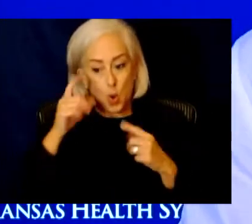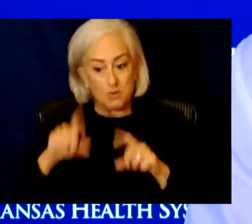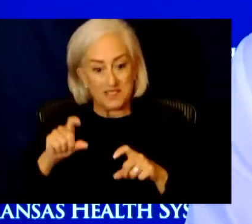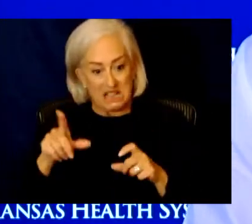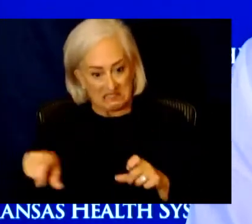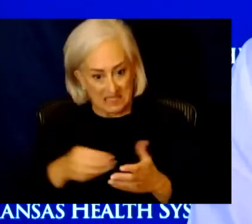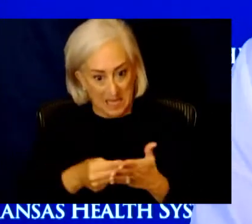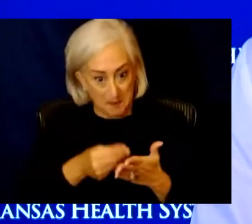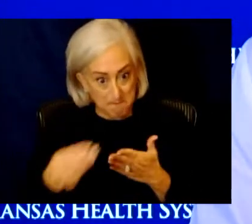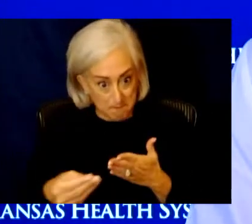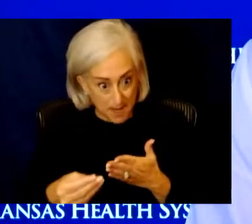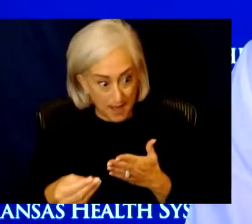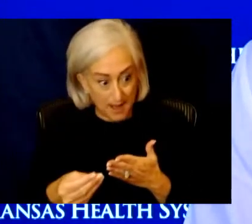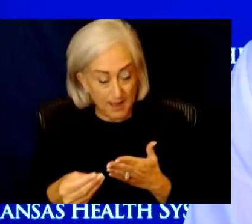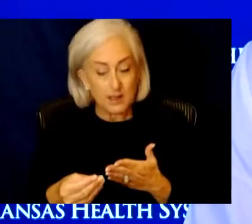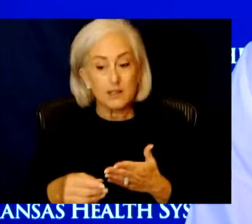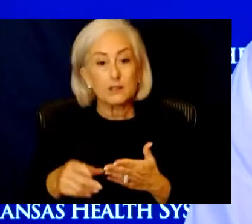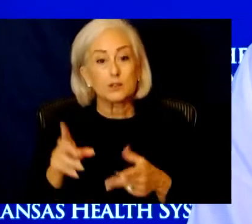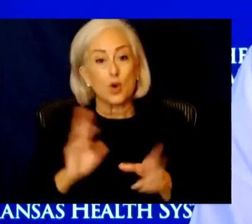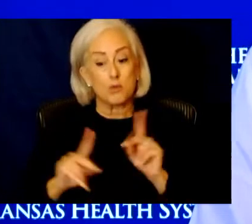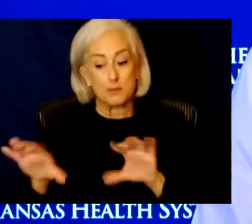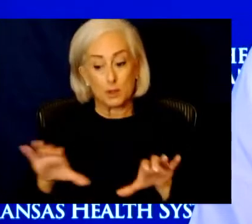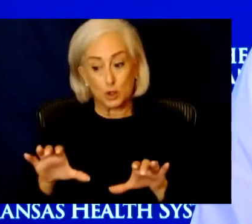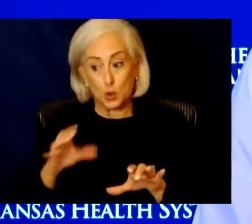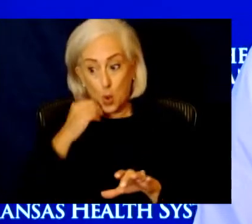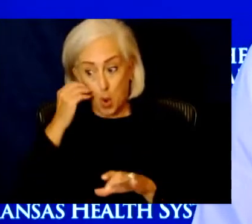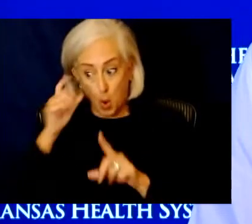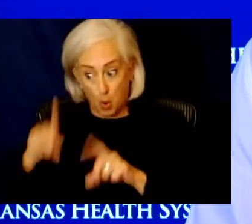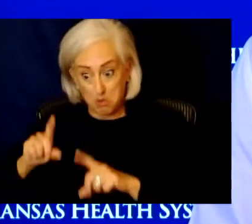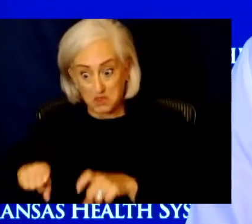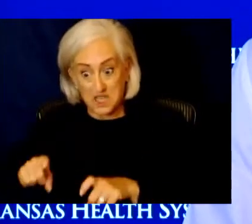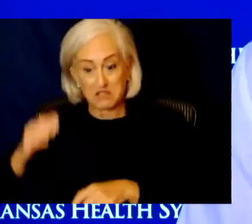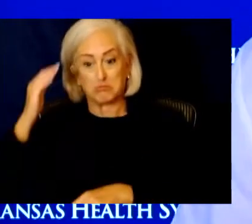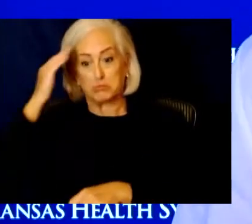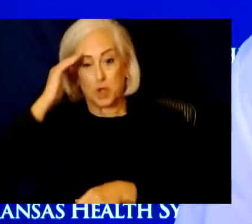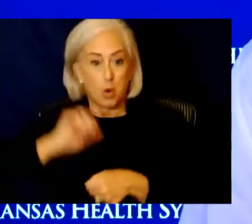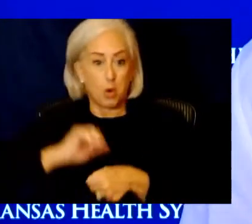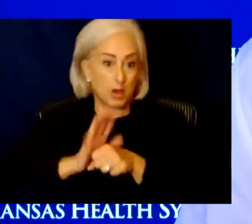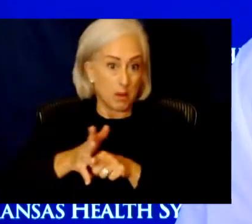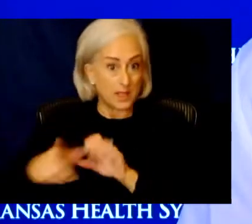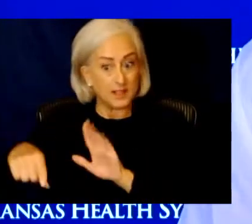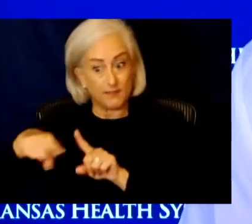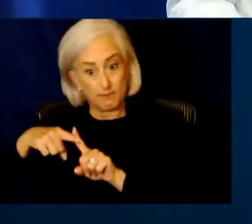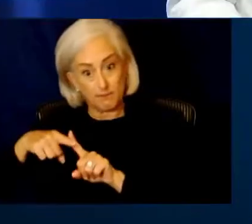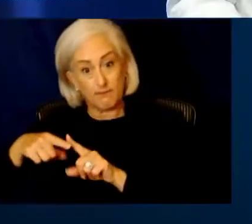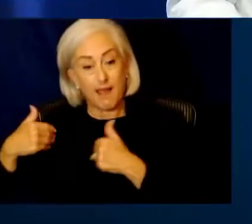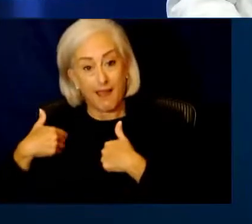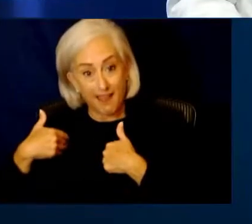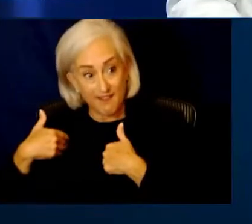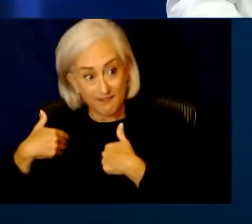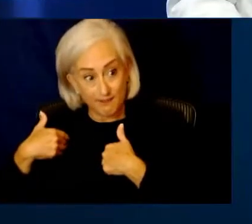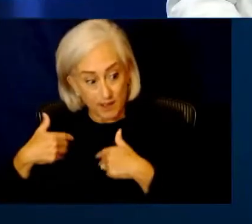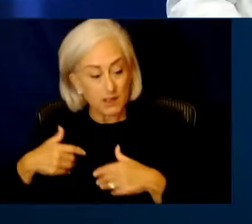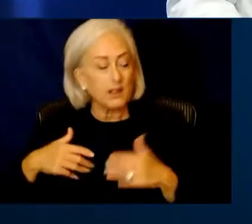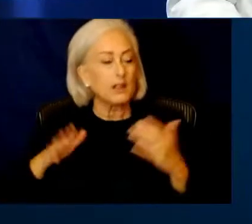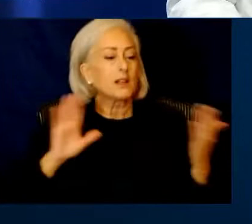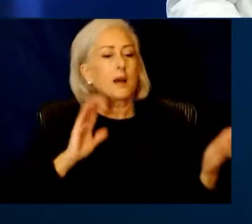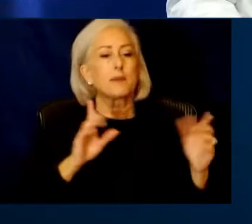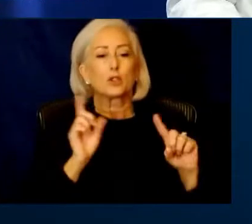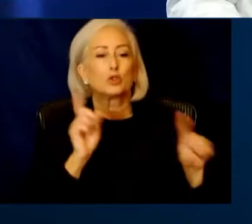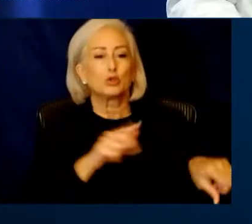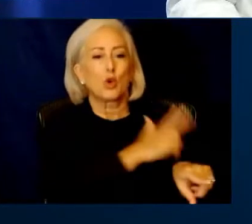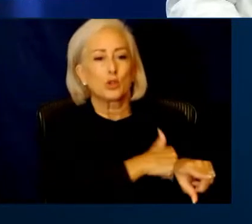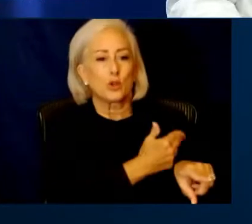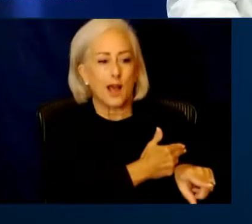tests compared to, say, clinics and other pharmacies or hospitals that are actually doing those tests. And the test positivity rate is very high right now.